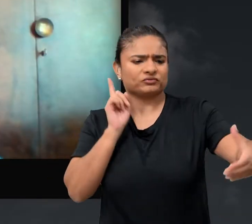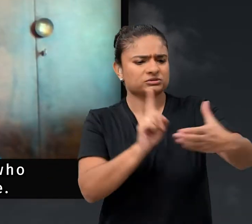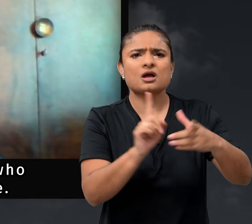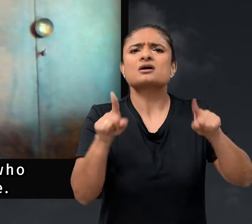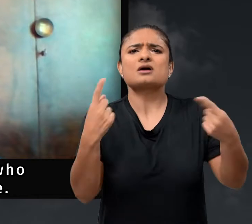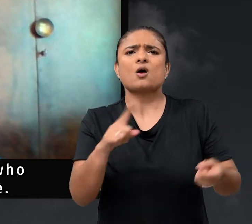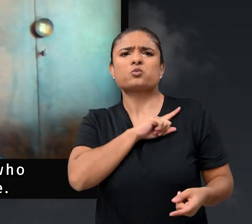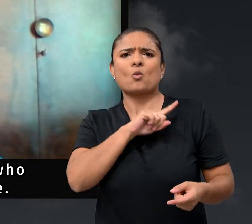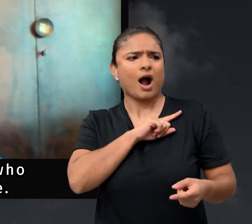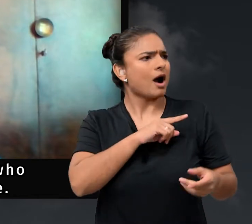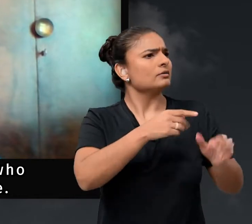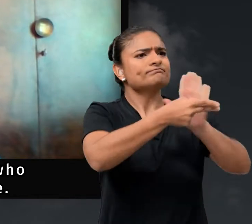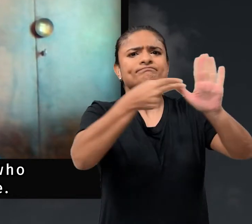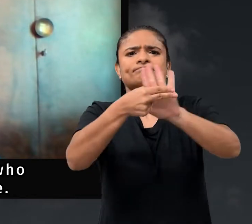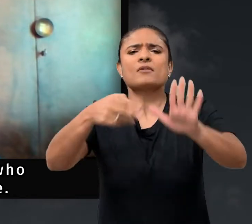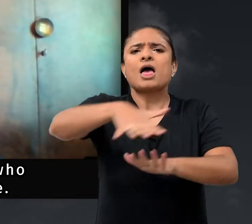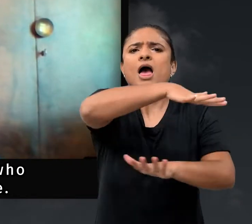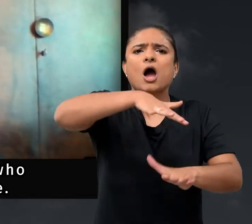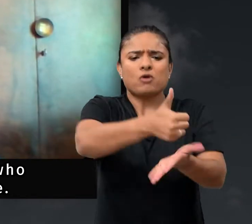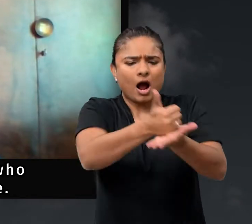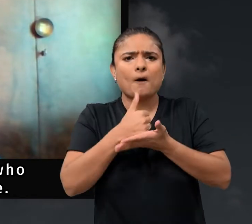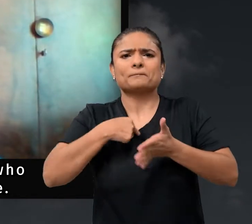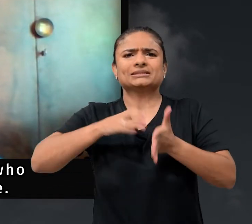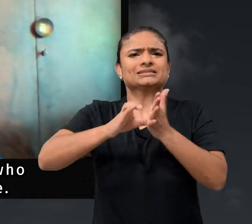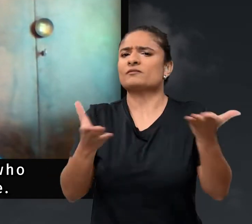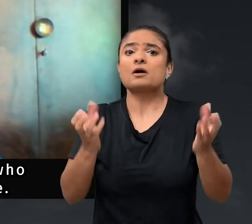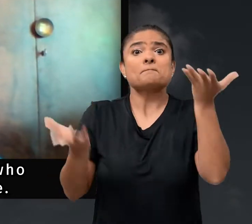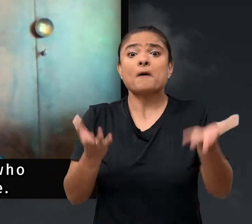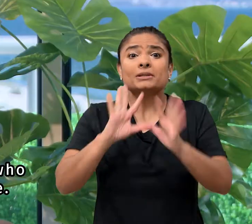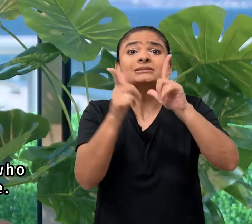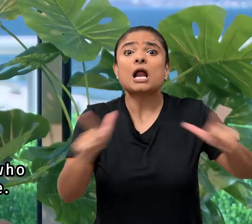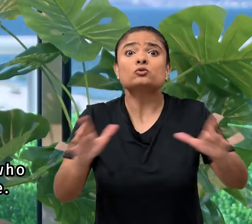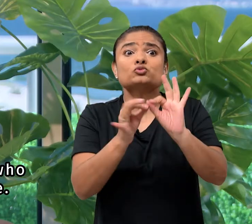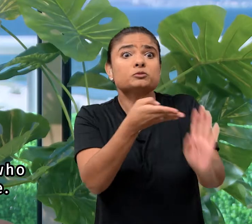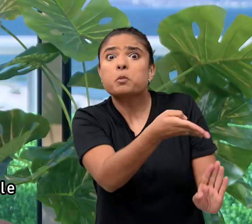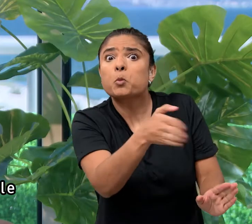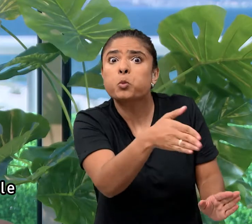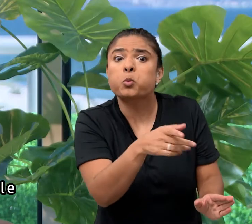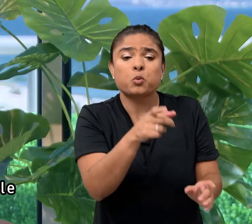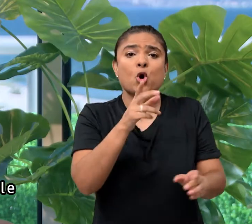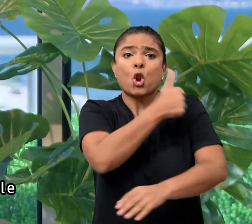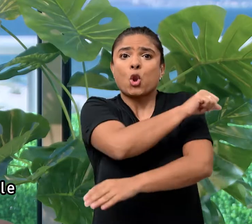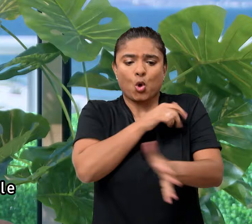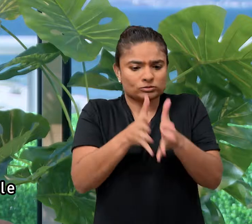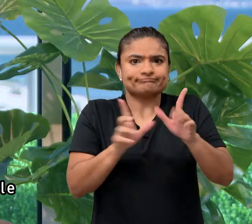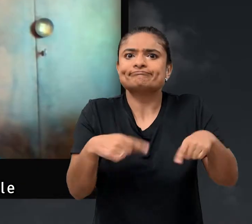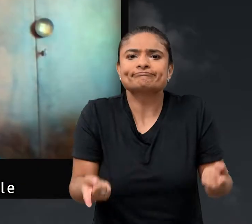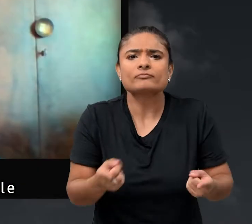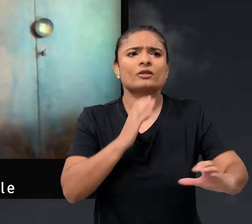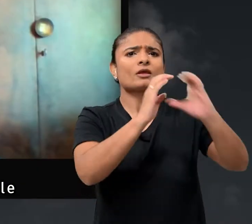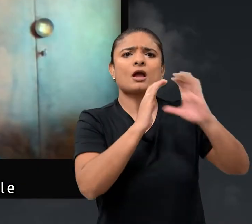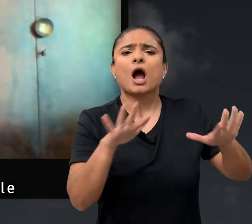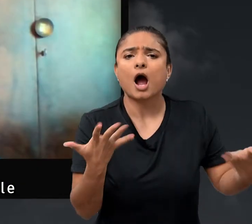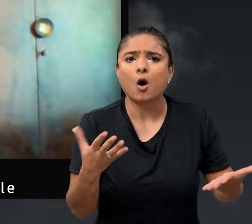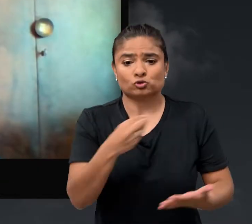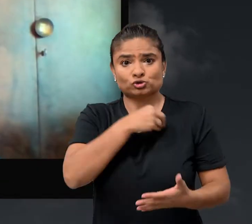installations, there are no health professionals who can speak, say, South African Sign Language. And so that means that healthcare is